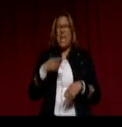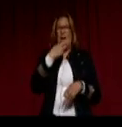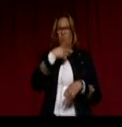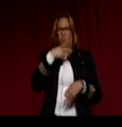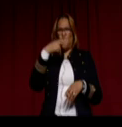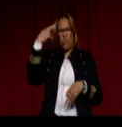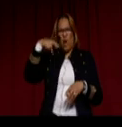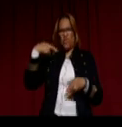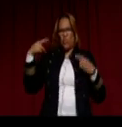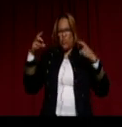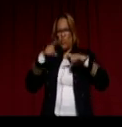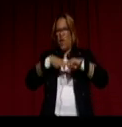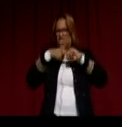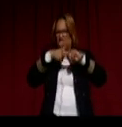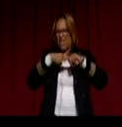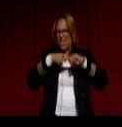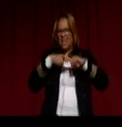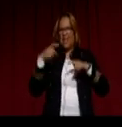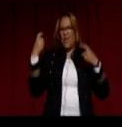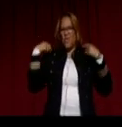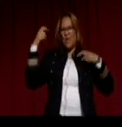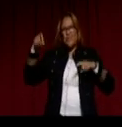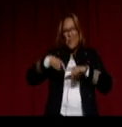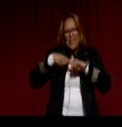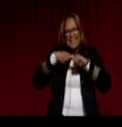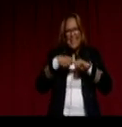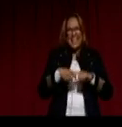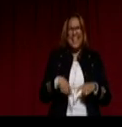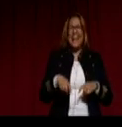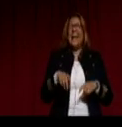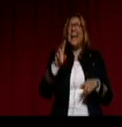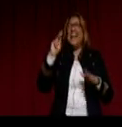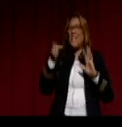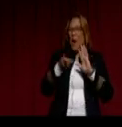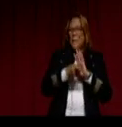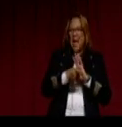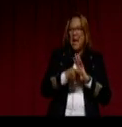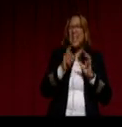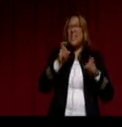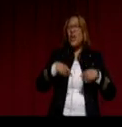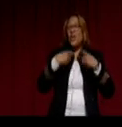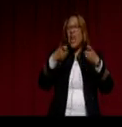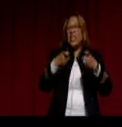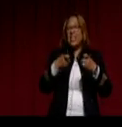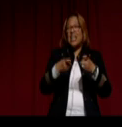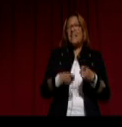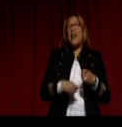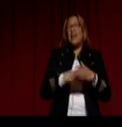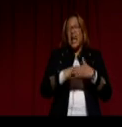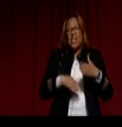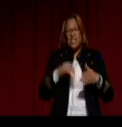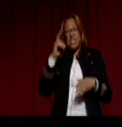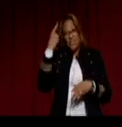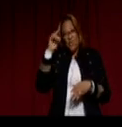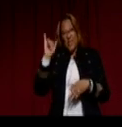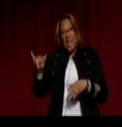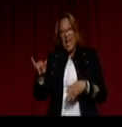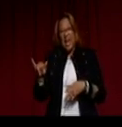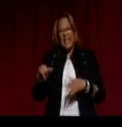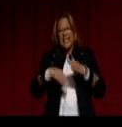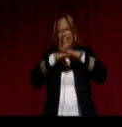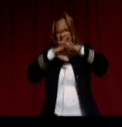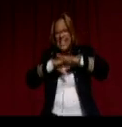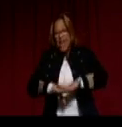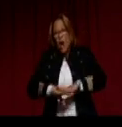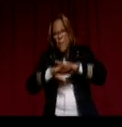Germany and Austria. And combatants don't like to give out casualty figures, so they suppressed